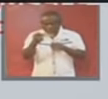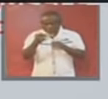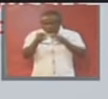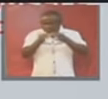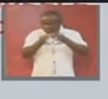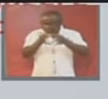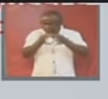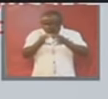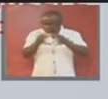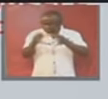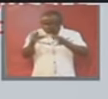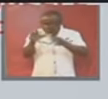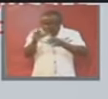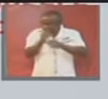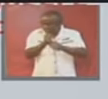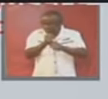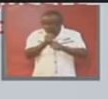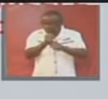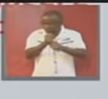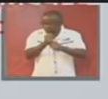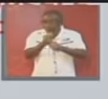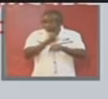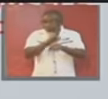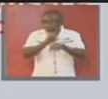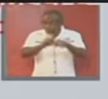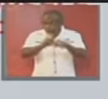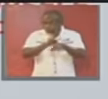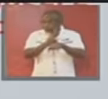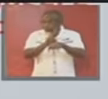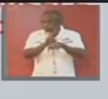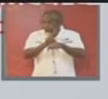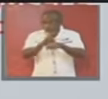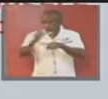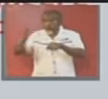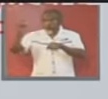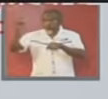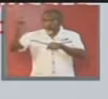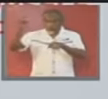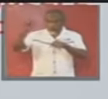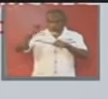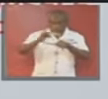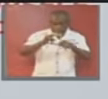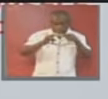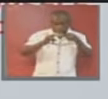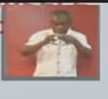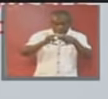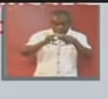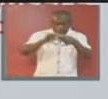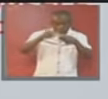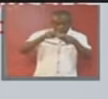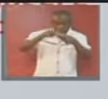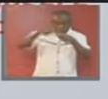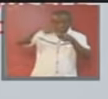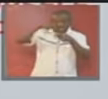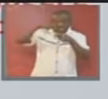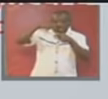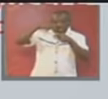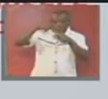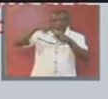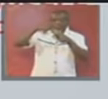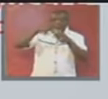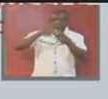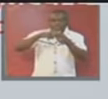flights or via migrants, we are taking particular samples according